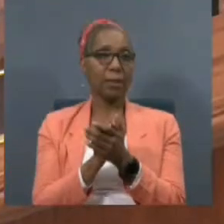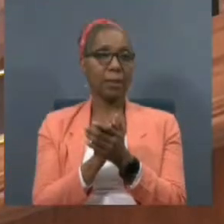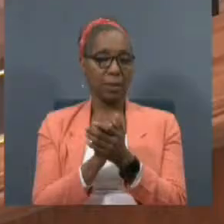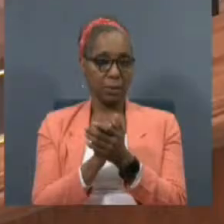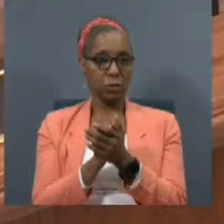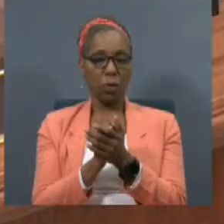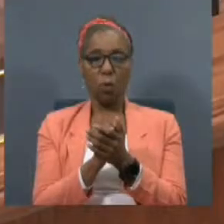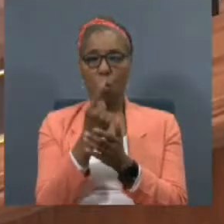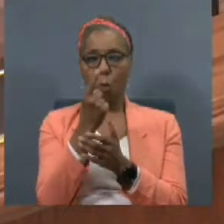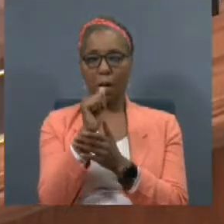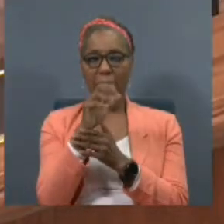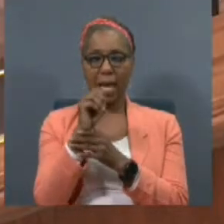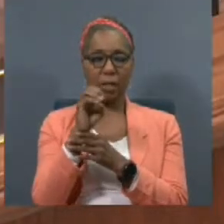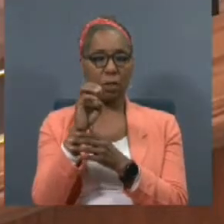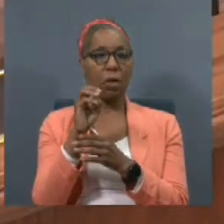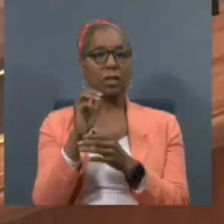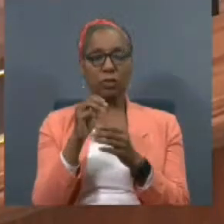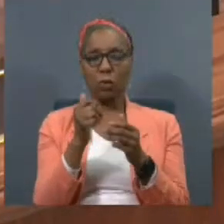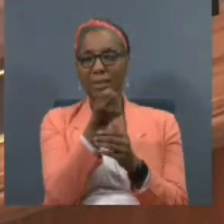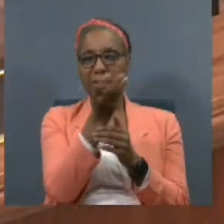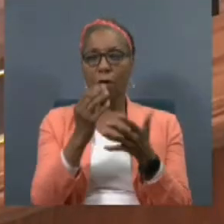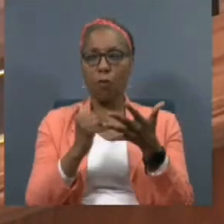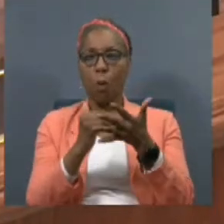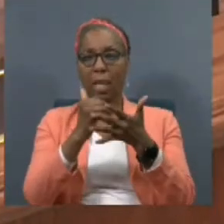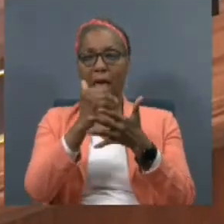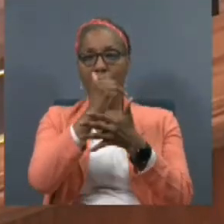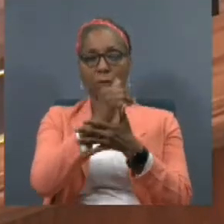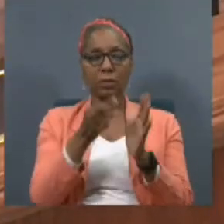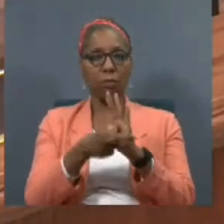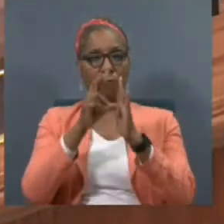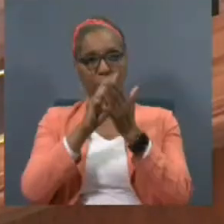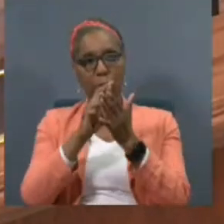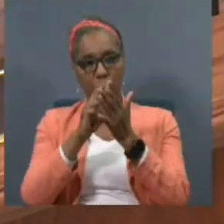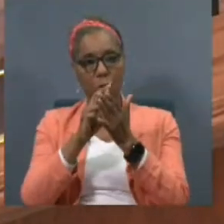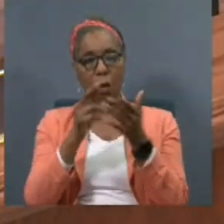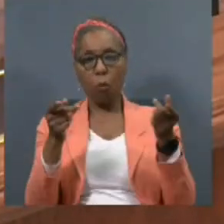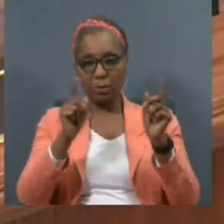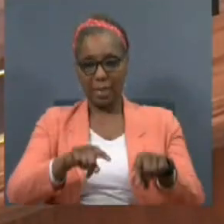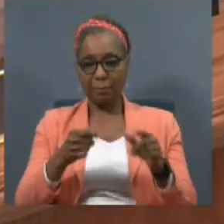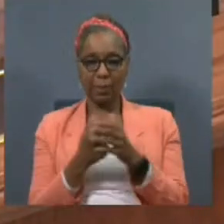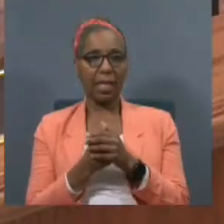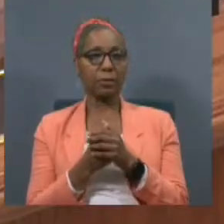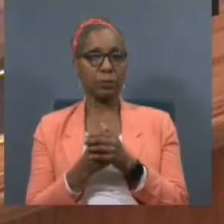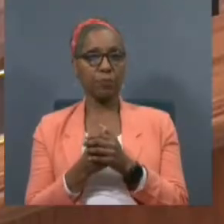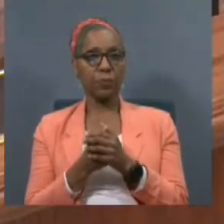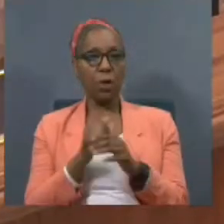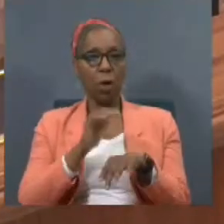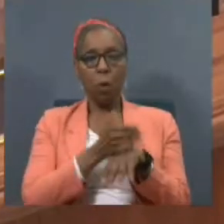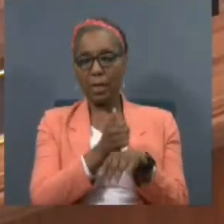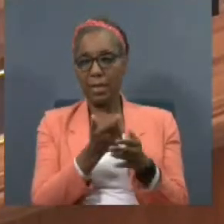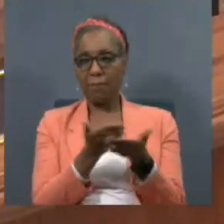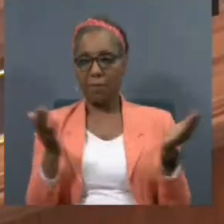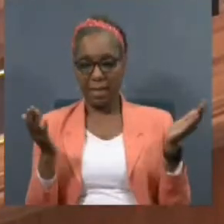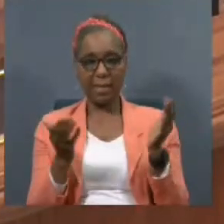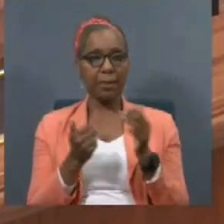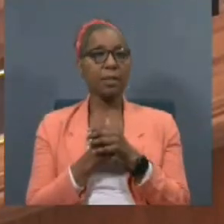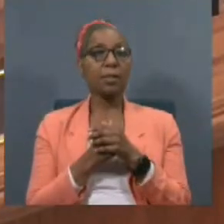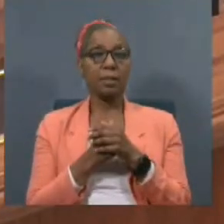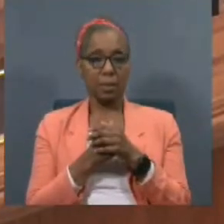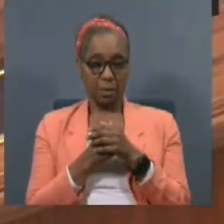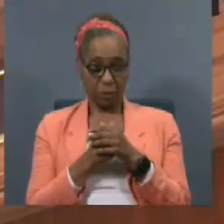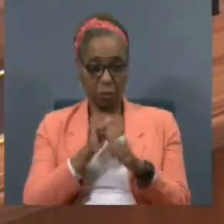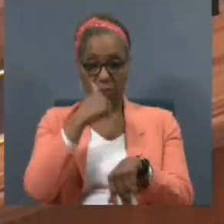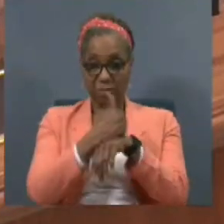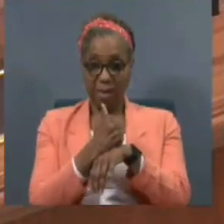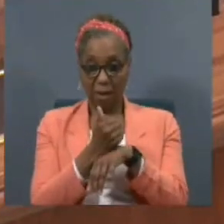So there are several levels of review that are going to take place on anything that goes here. And again,